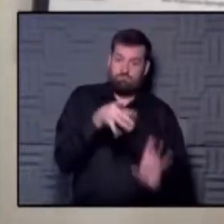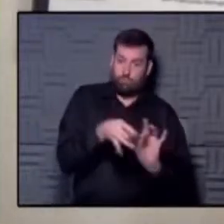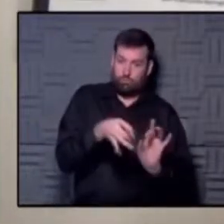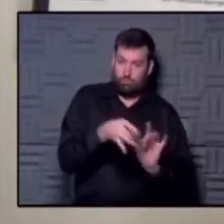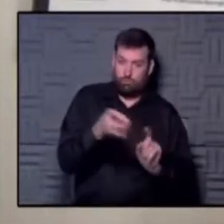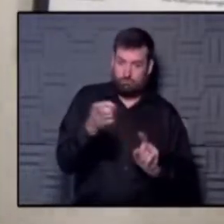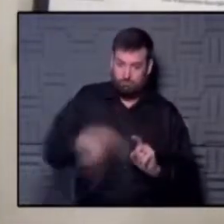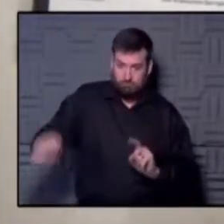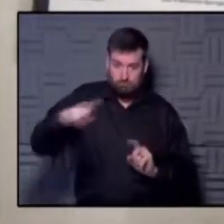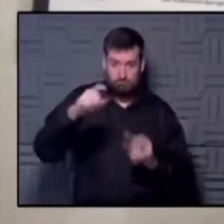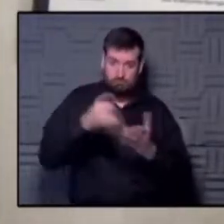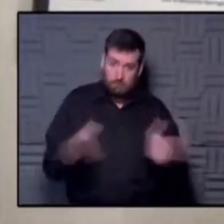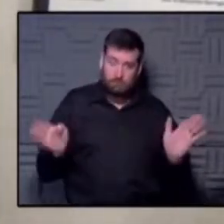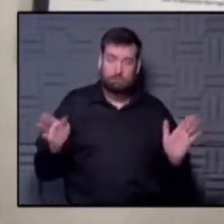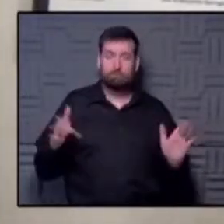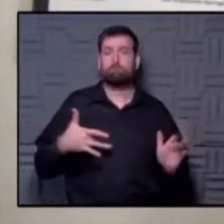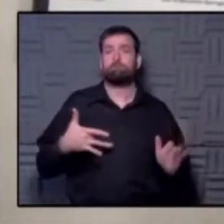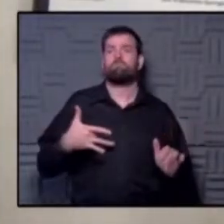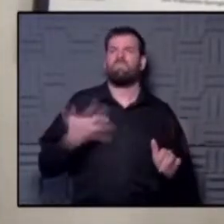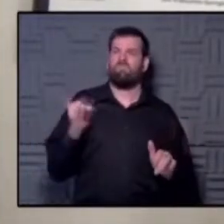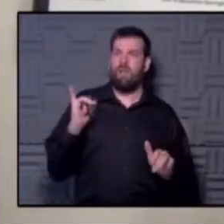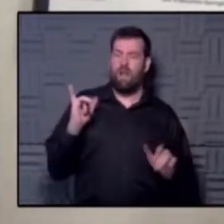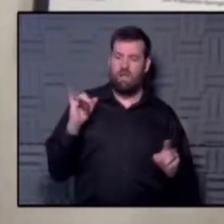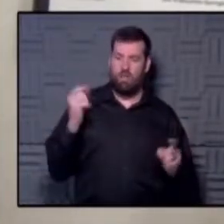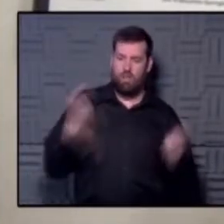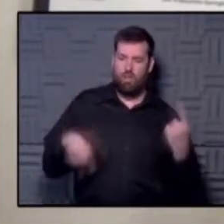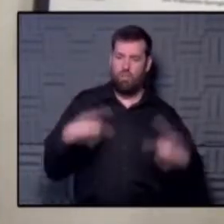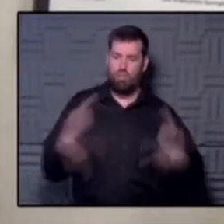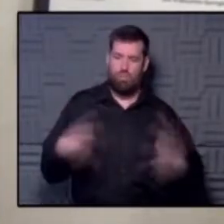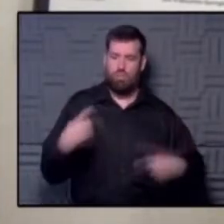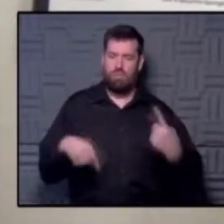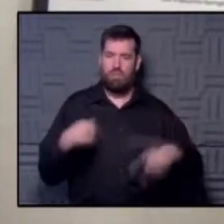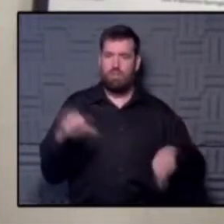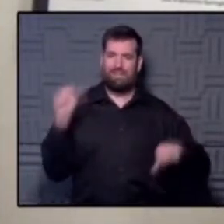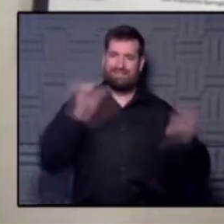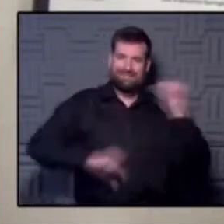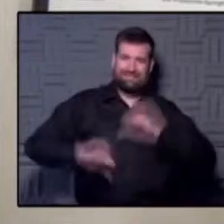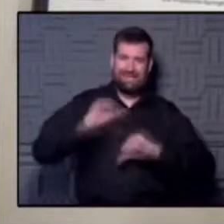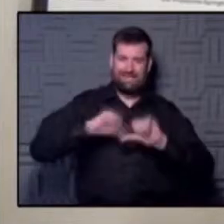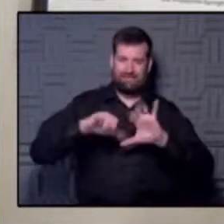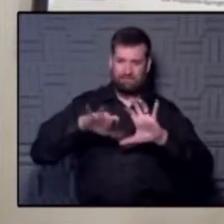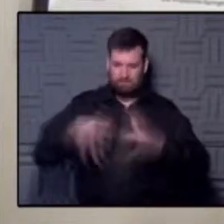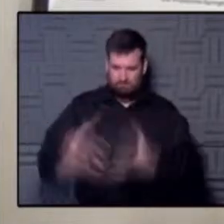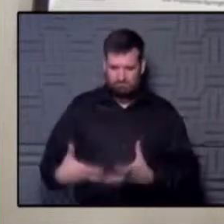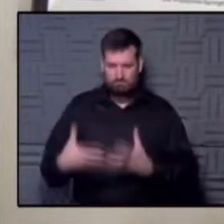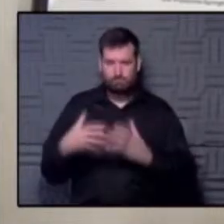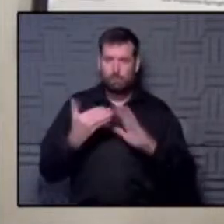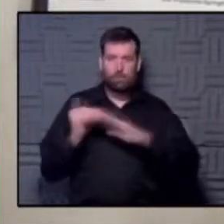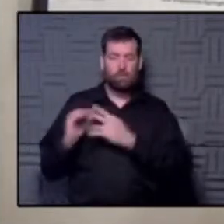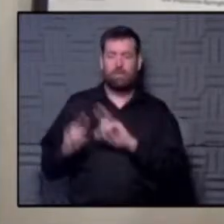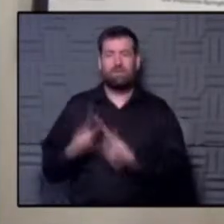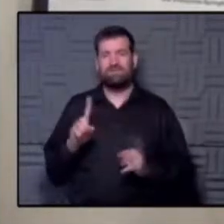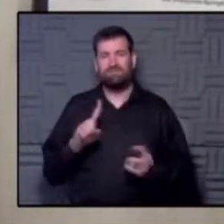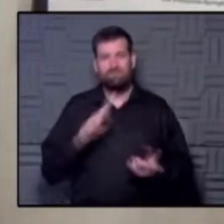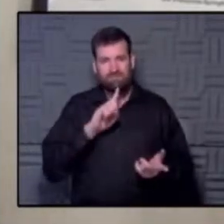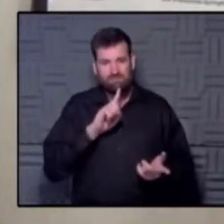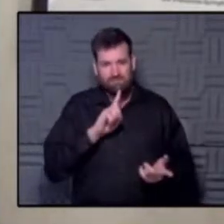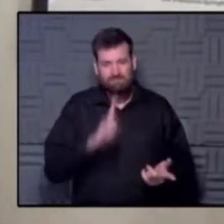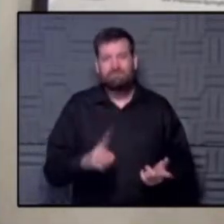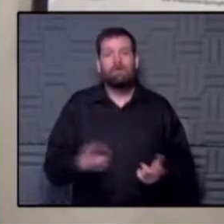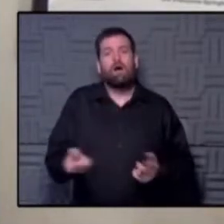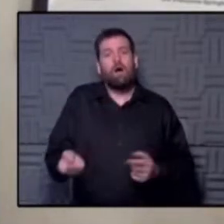that it feels like there's debate in the scientific community, but in reality, it is understanding